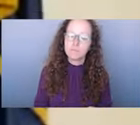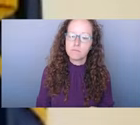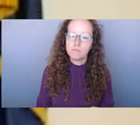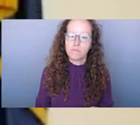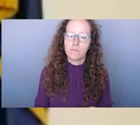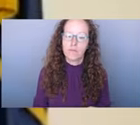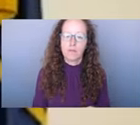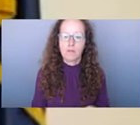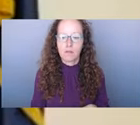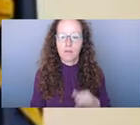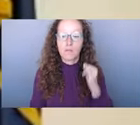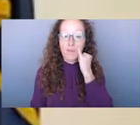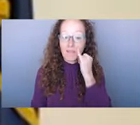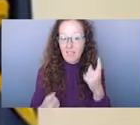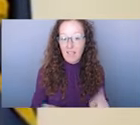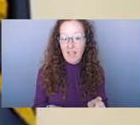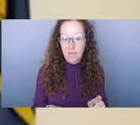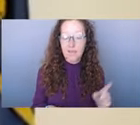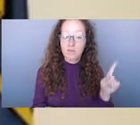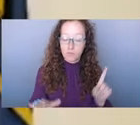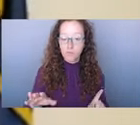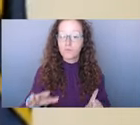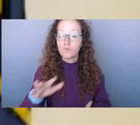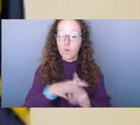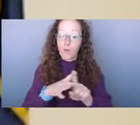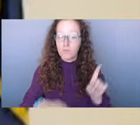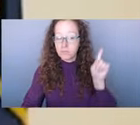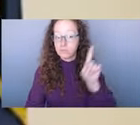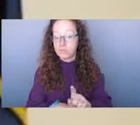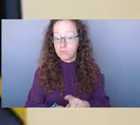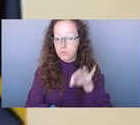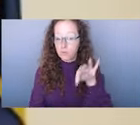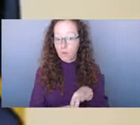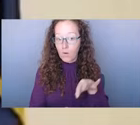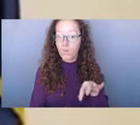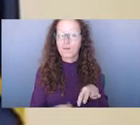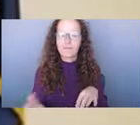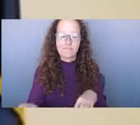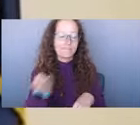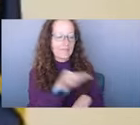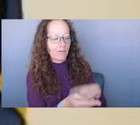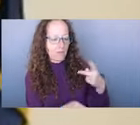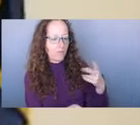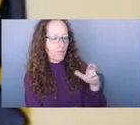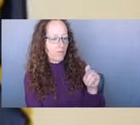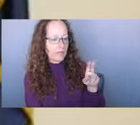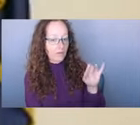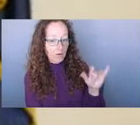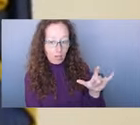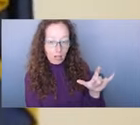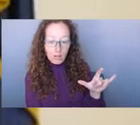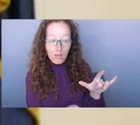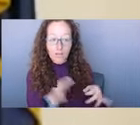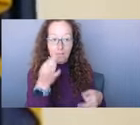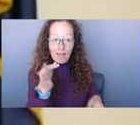would get issued a receipt. That receipt has an individual tracking number to the provisional ballot envelope. And that's how you